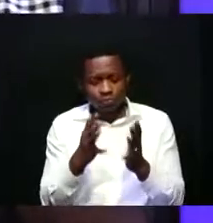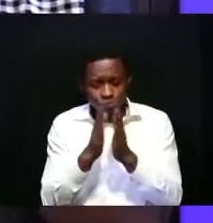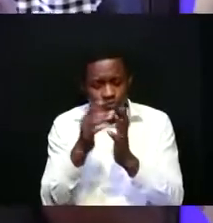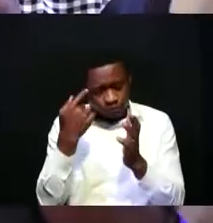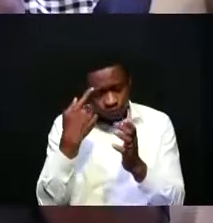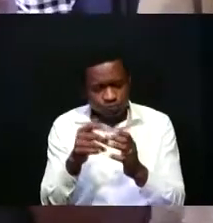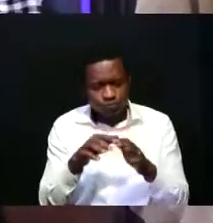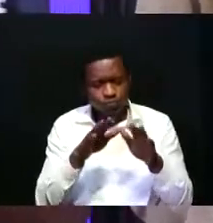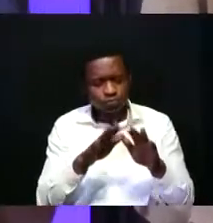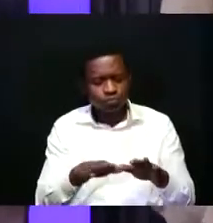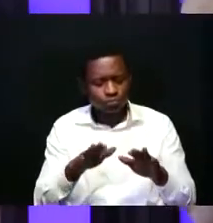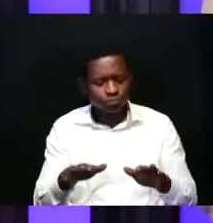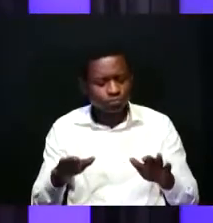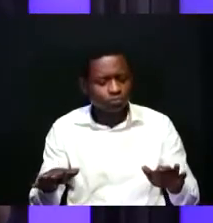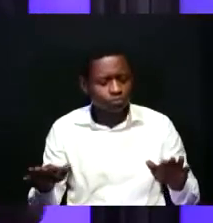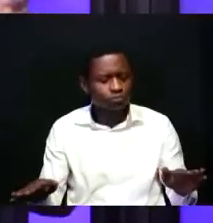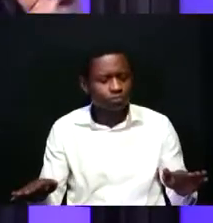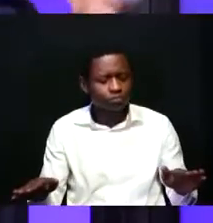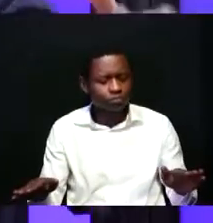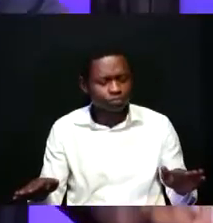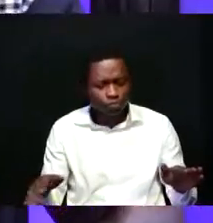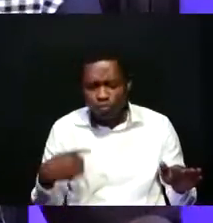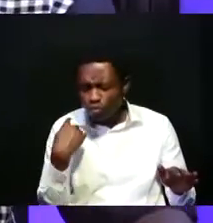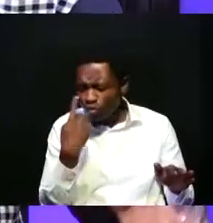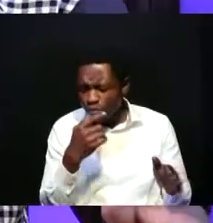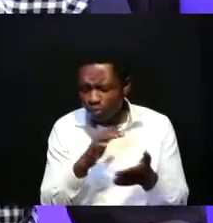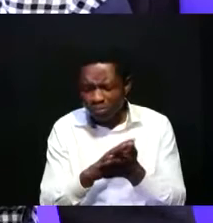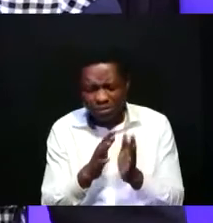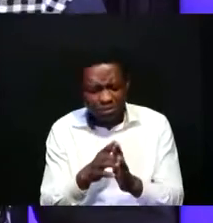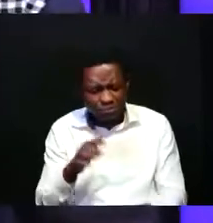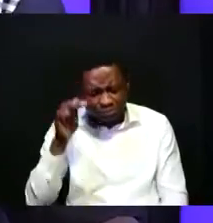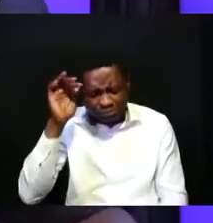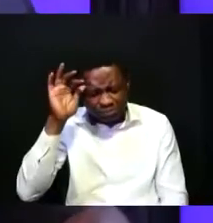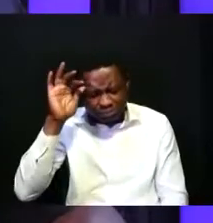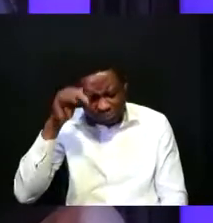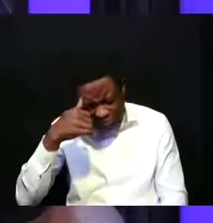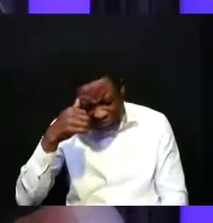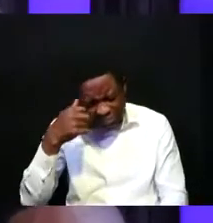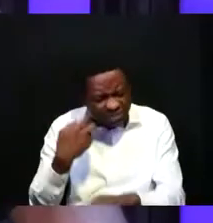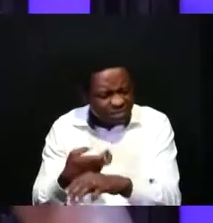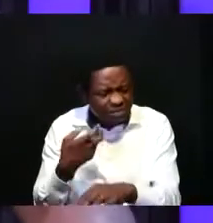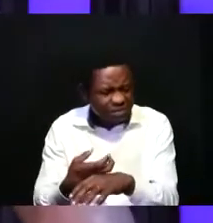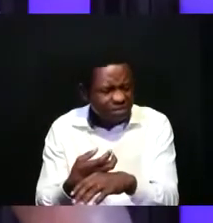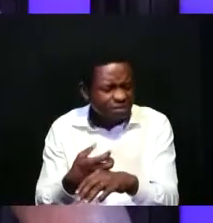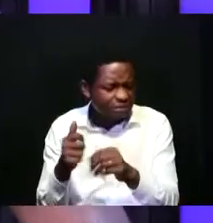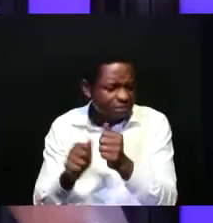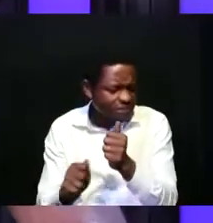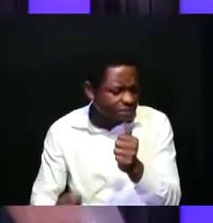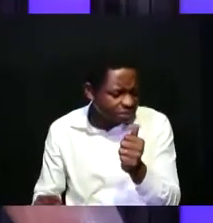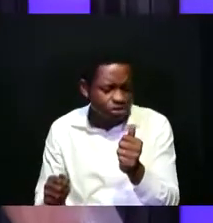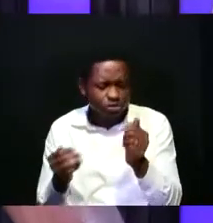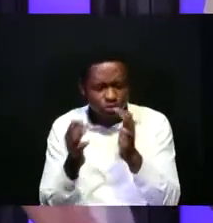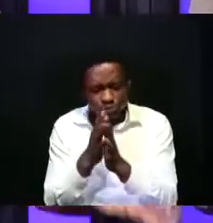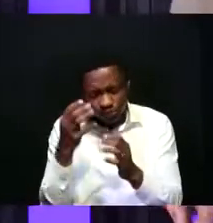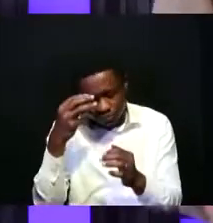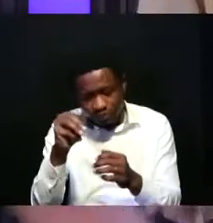beyond. Children who are also posing challenges to their families. And ma, why how dear ma wanna